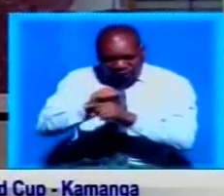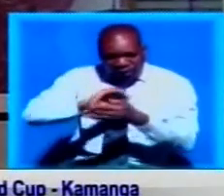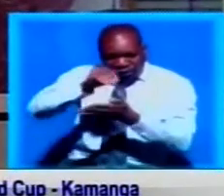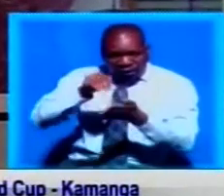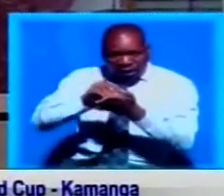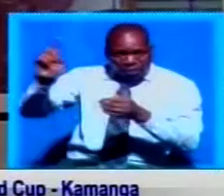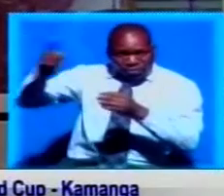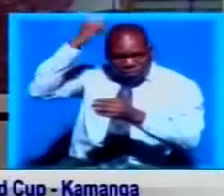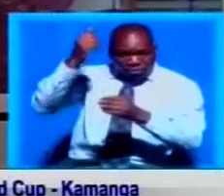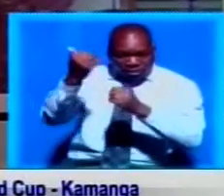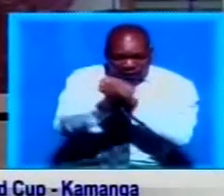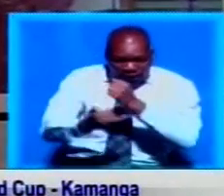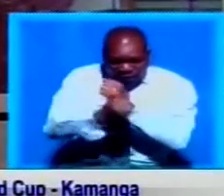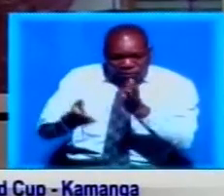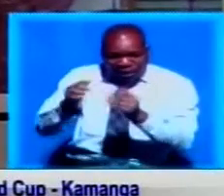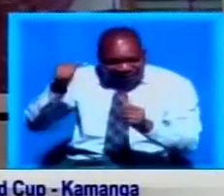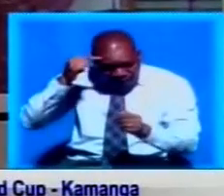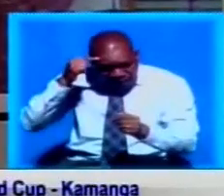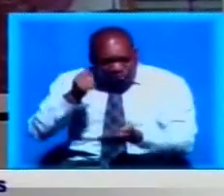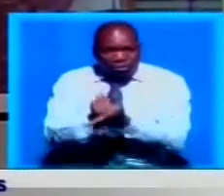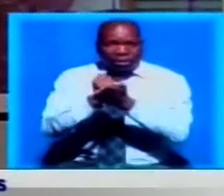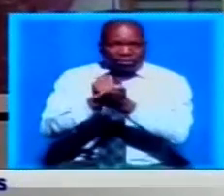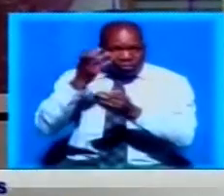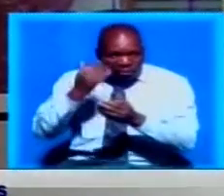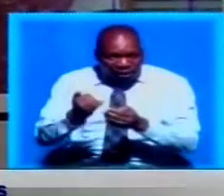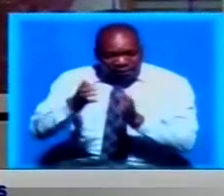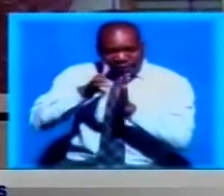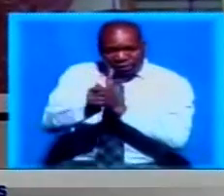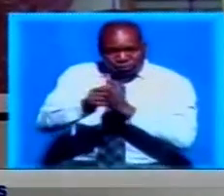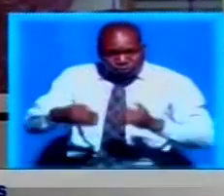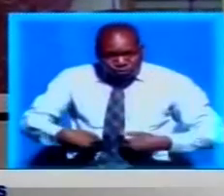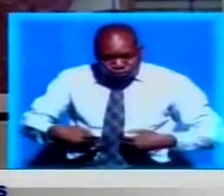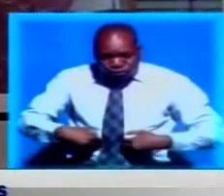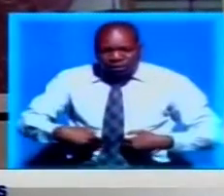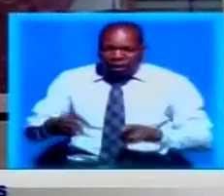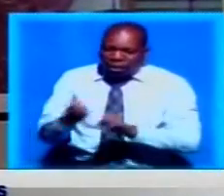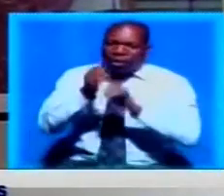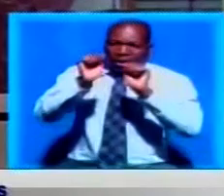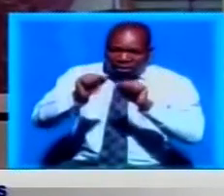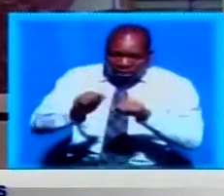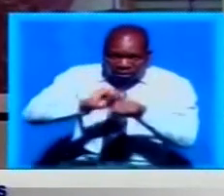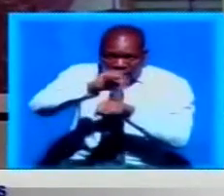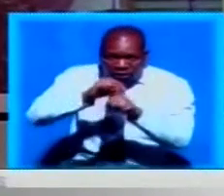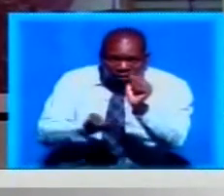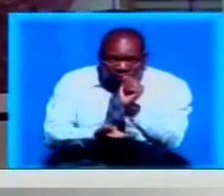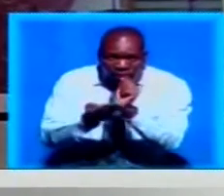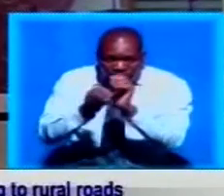country. Mr. Chansa says this will help the youth to acquire skills that are key to national development. He says that there is also need to